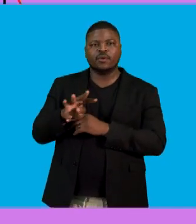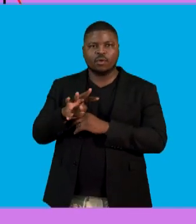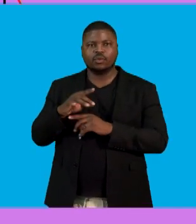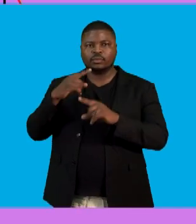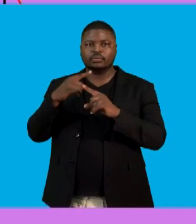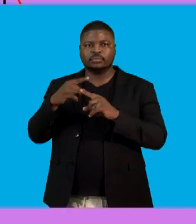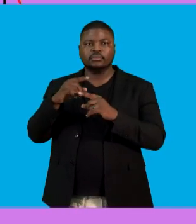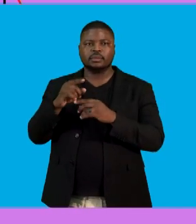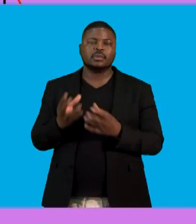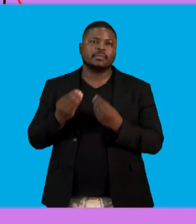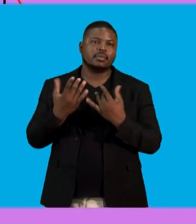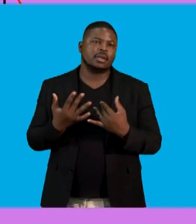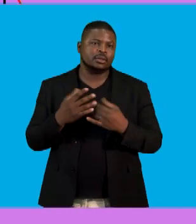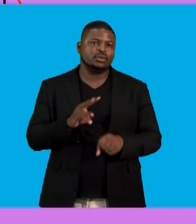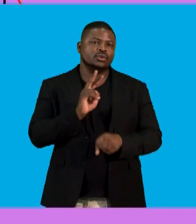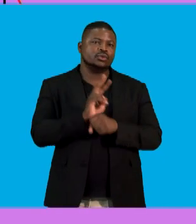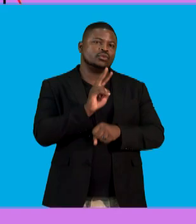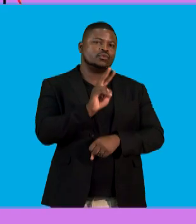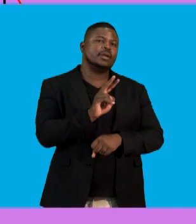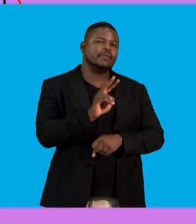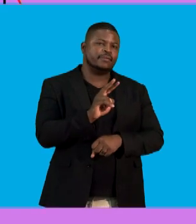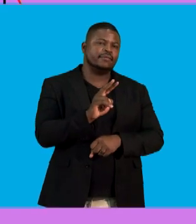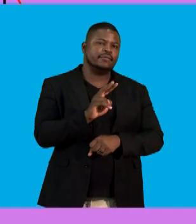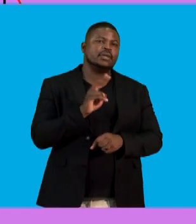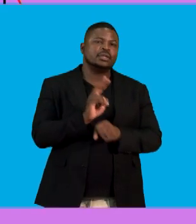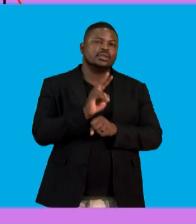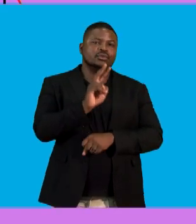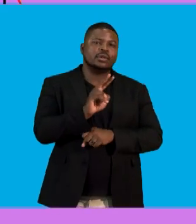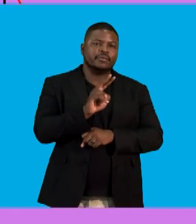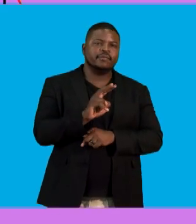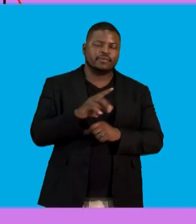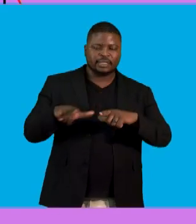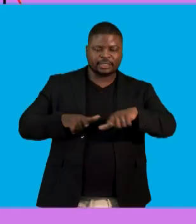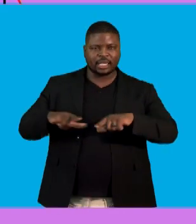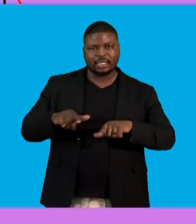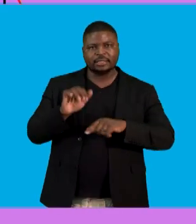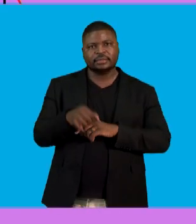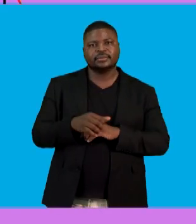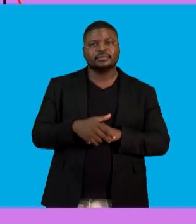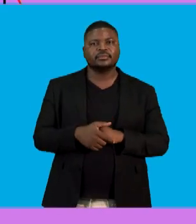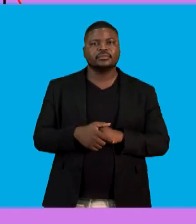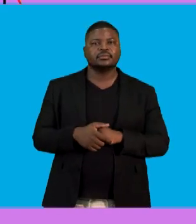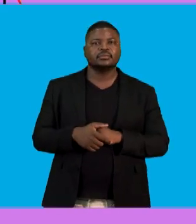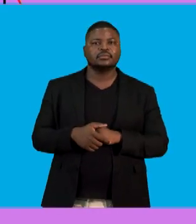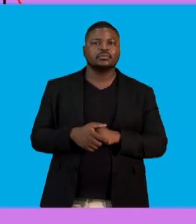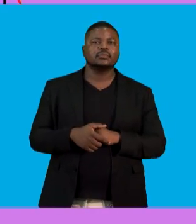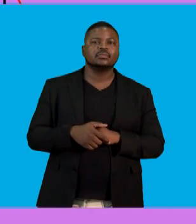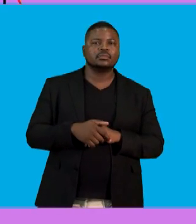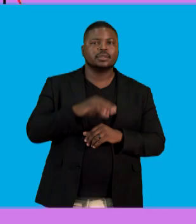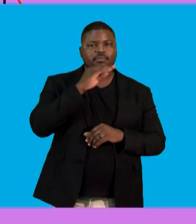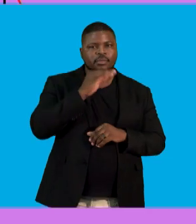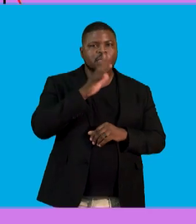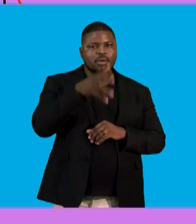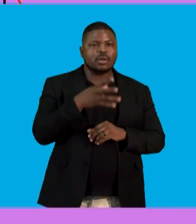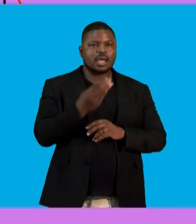12 tiles. So it means it's 12 tiles. So it means if this tile was going to be placed like this, we'll have 12 of